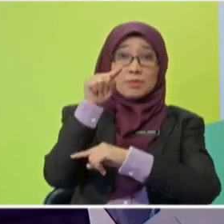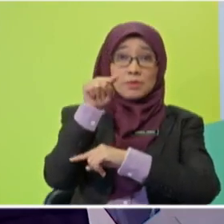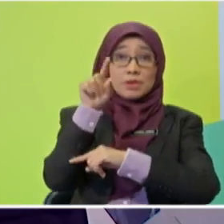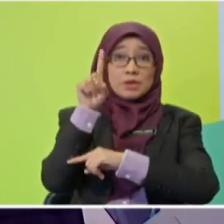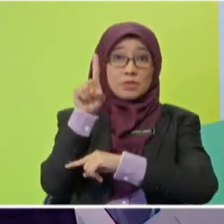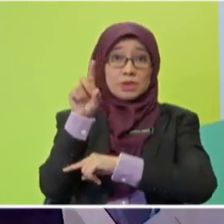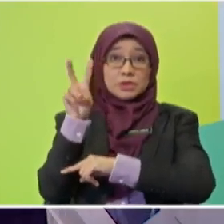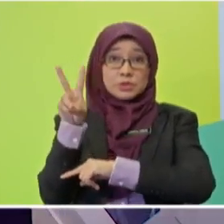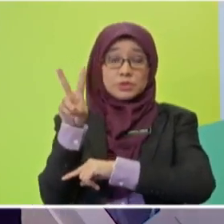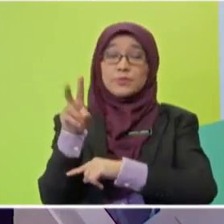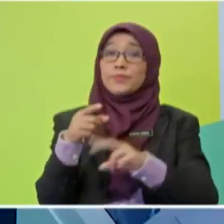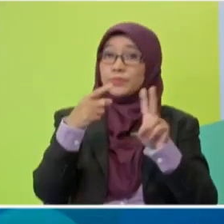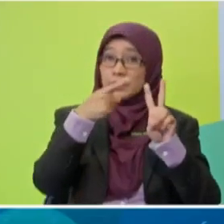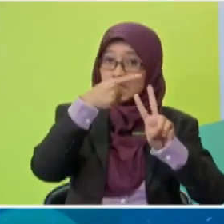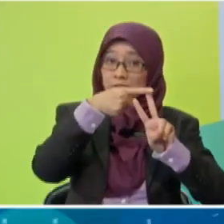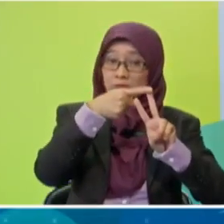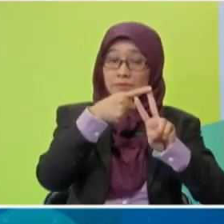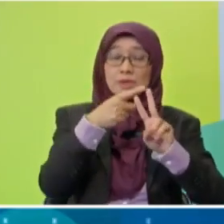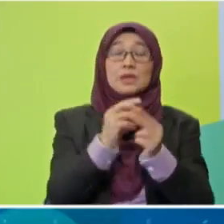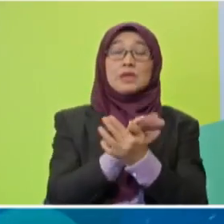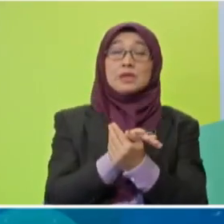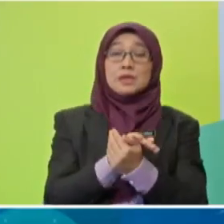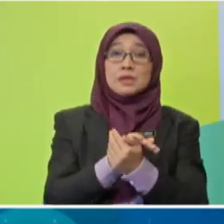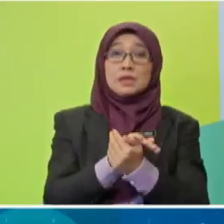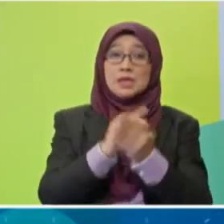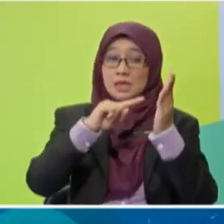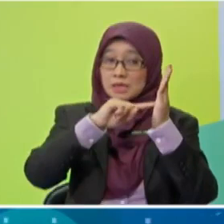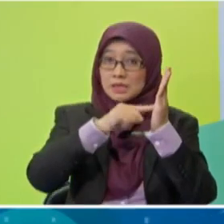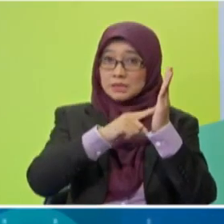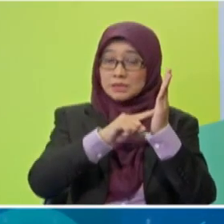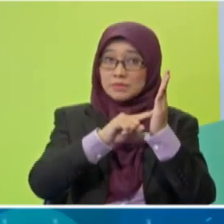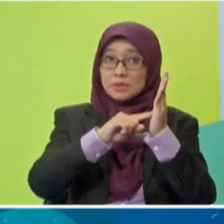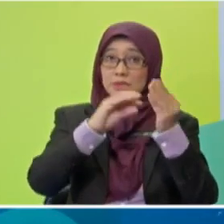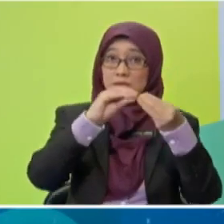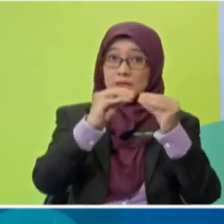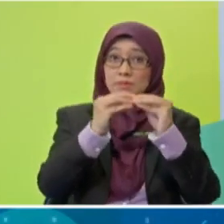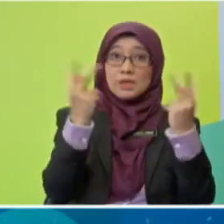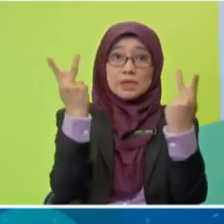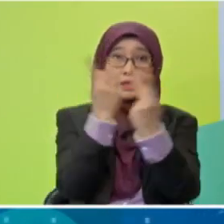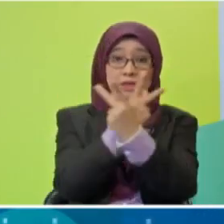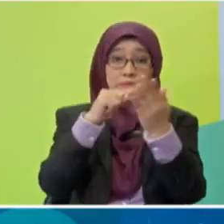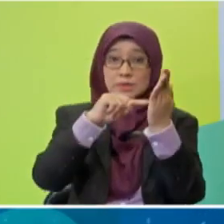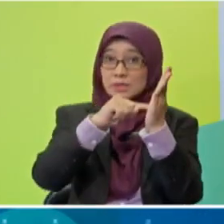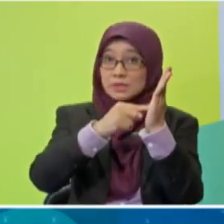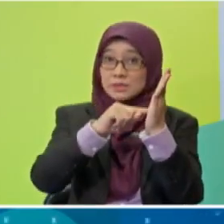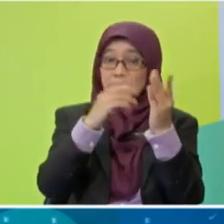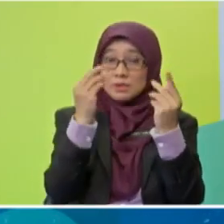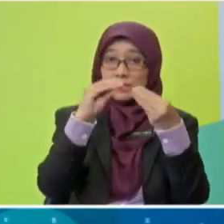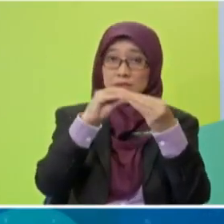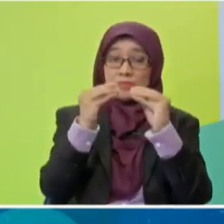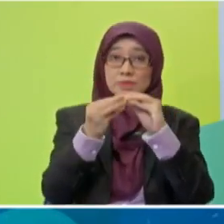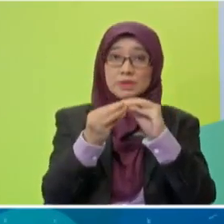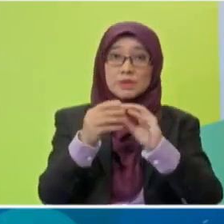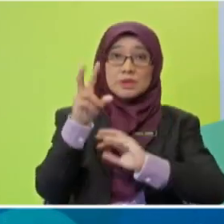Okay. Second one, we multiply decimal number with decimal number. Can you read the mathematics sentence? Right. The next one